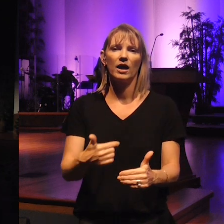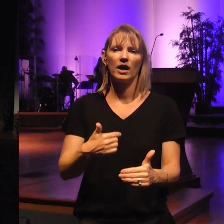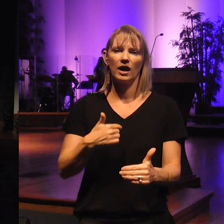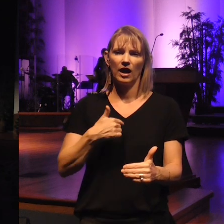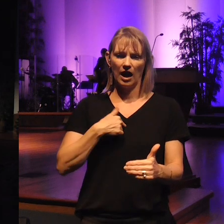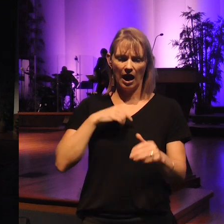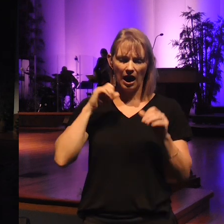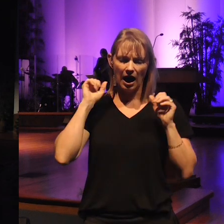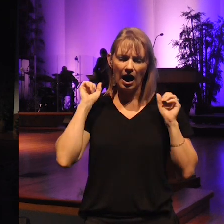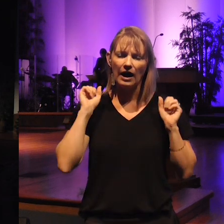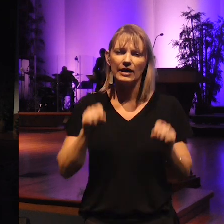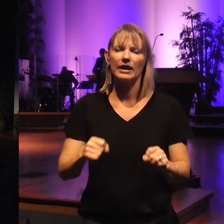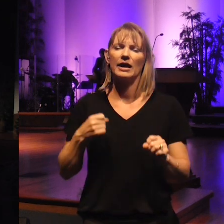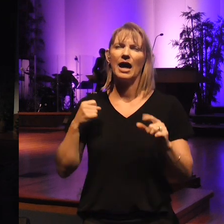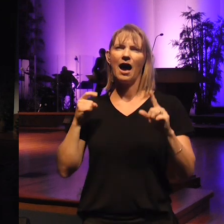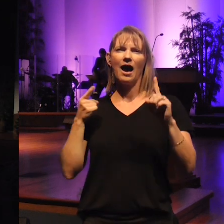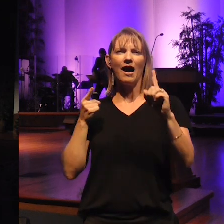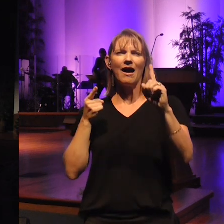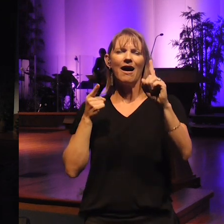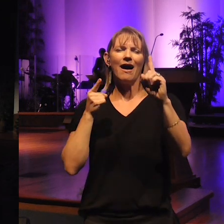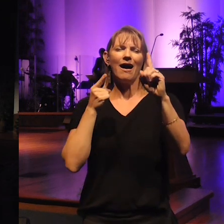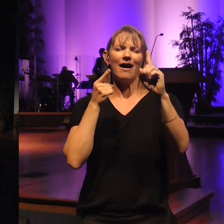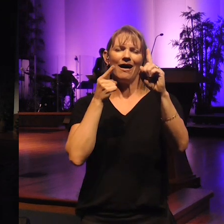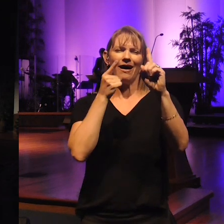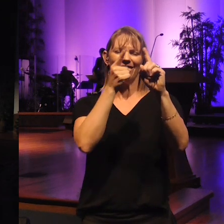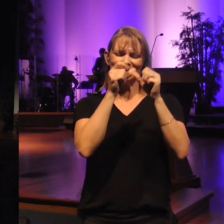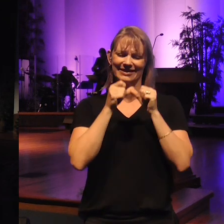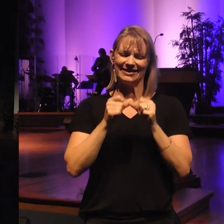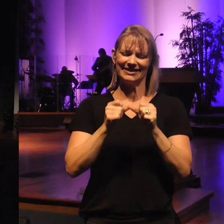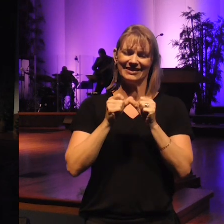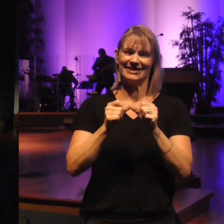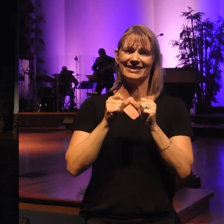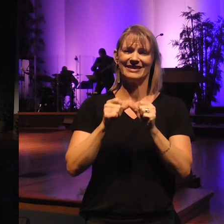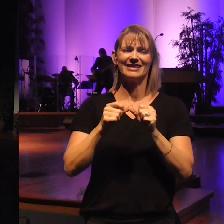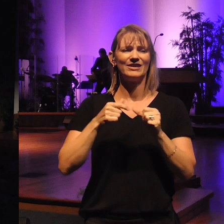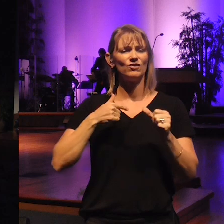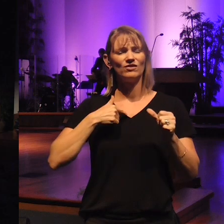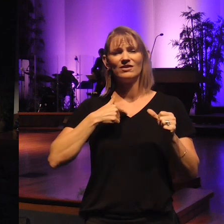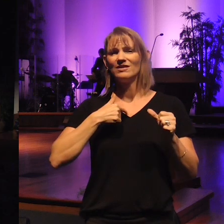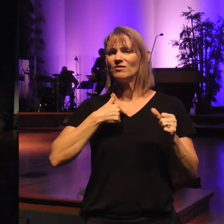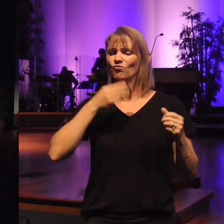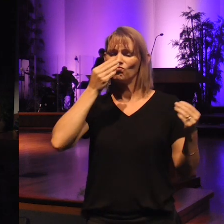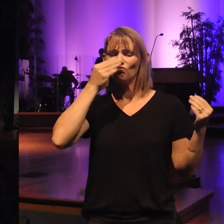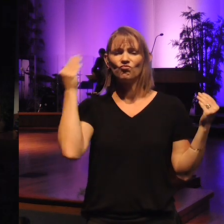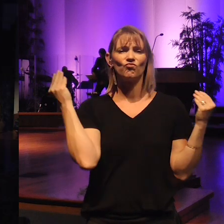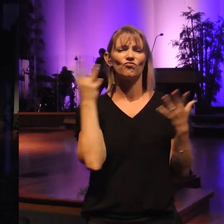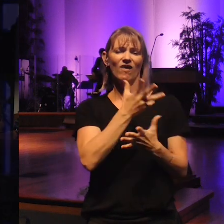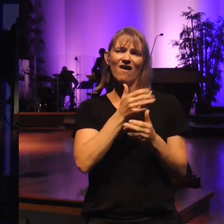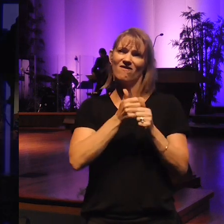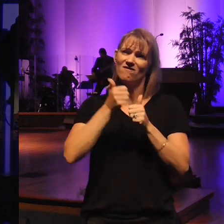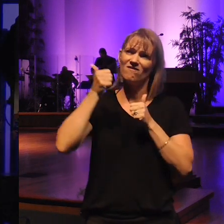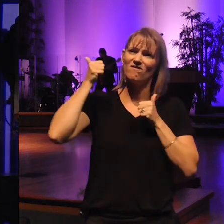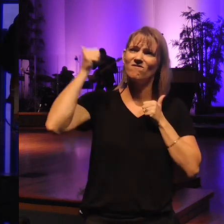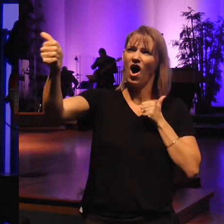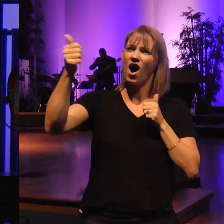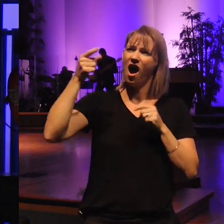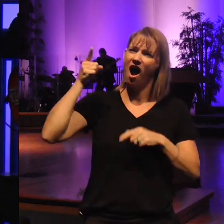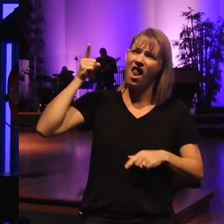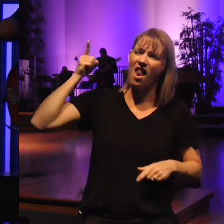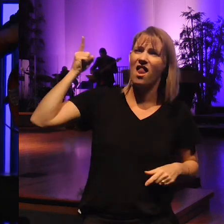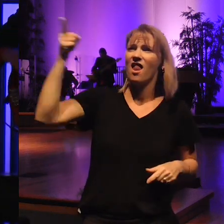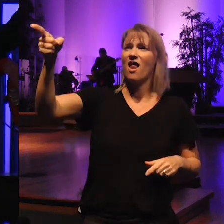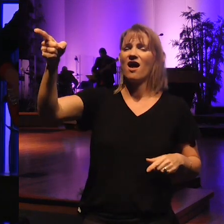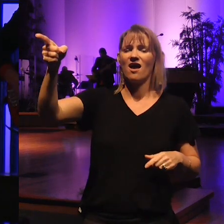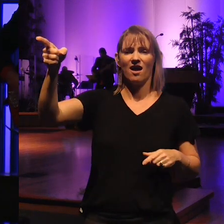I can go the distance. I don't care how far.